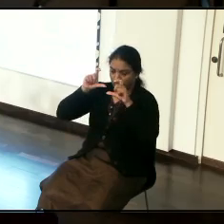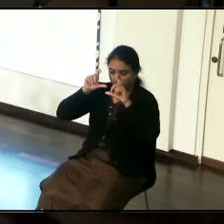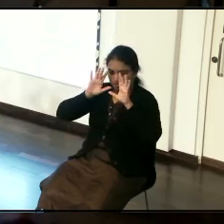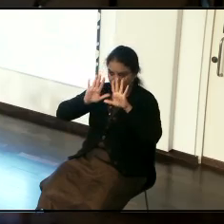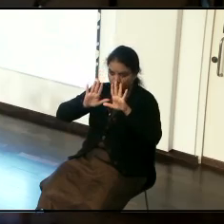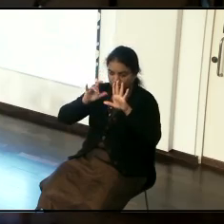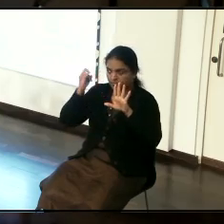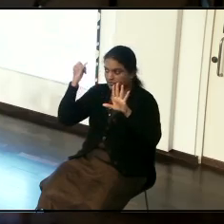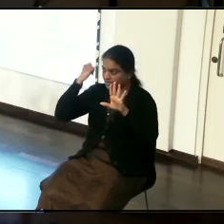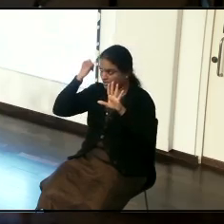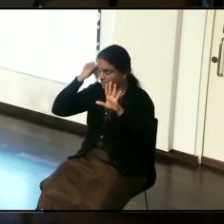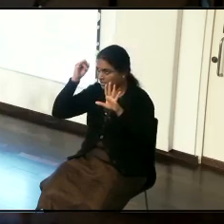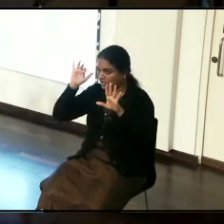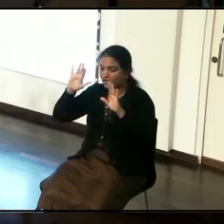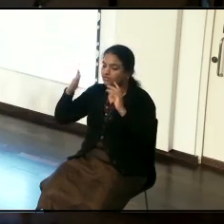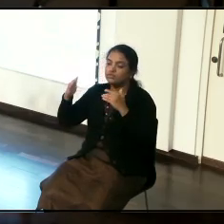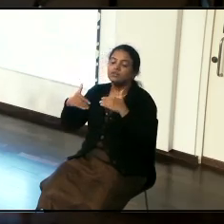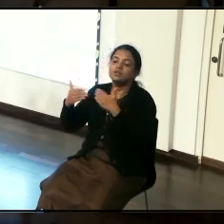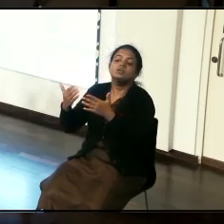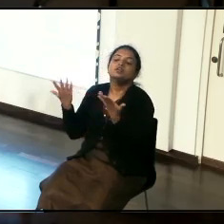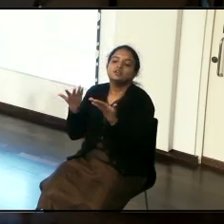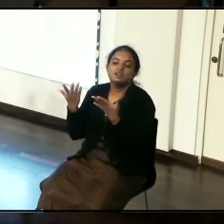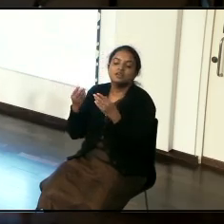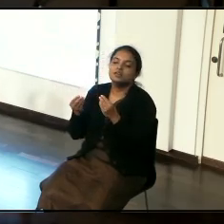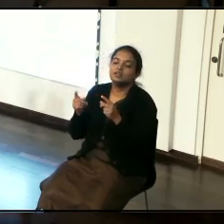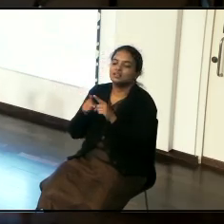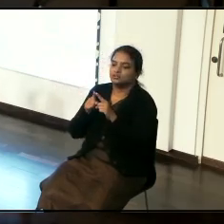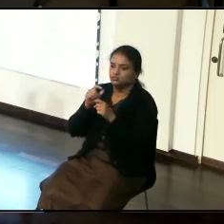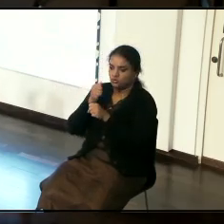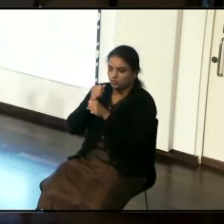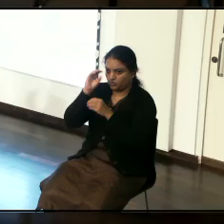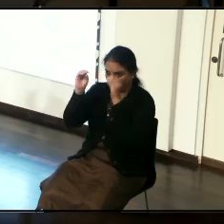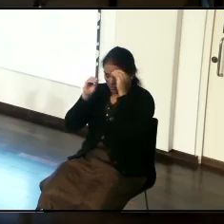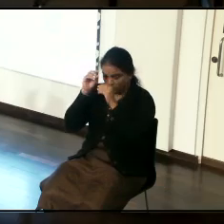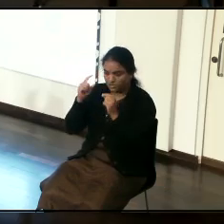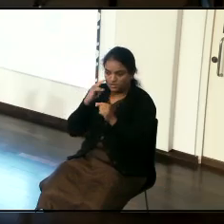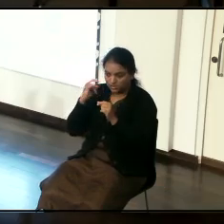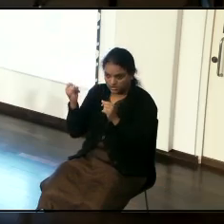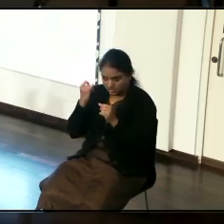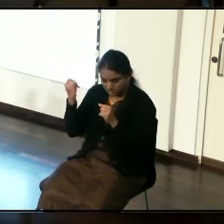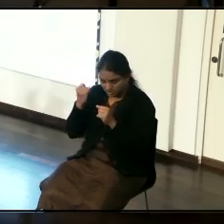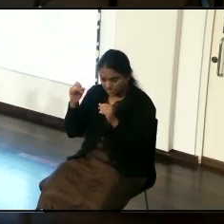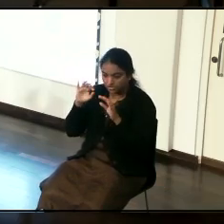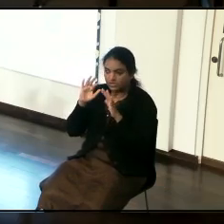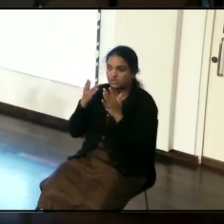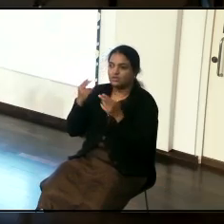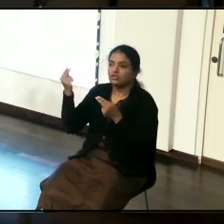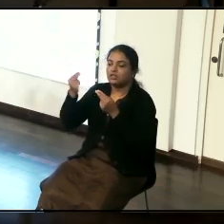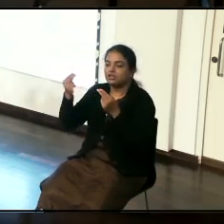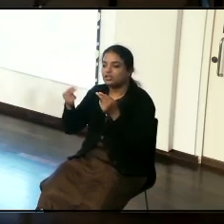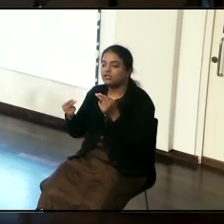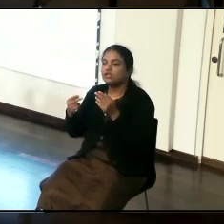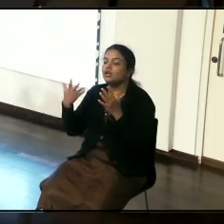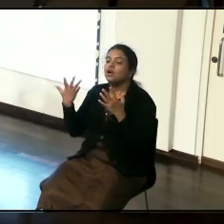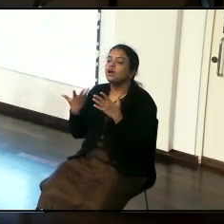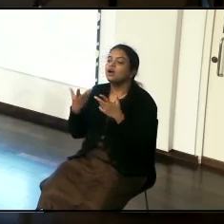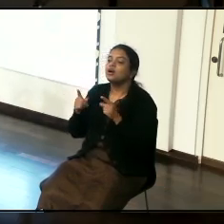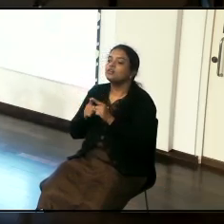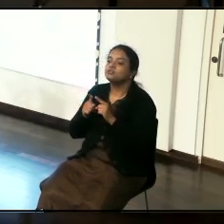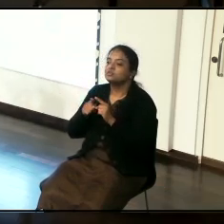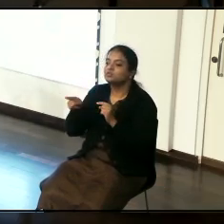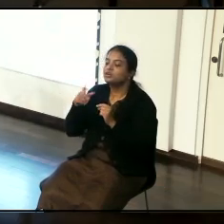you, did you Google search book designers? Did you Google search publishers? Well, actually, how can I do it myself?